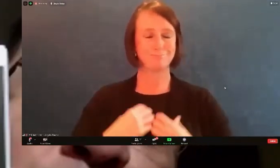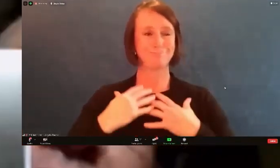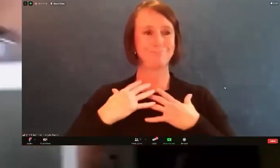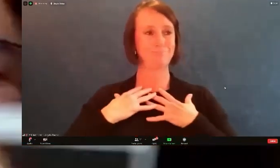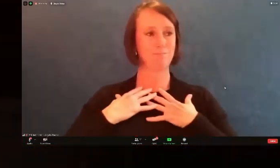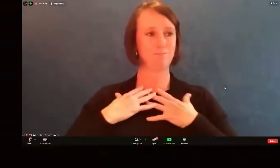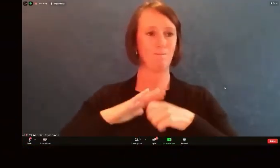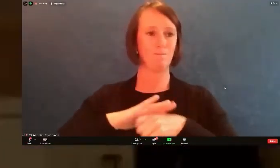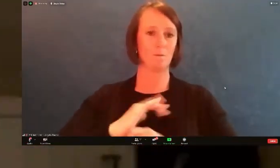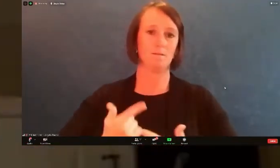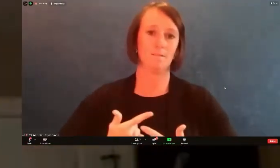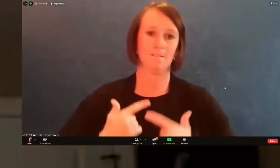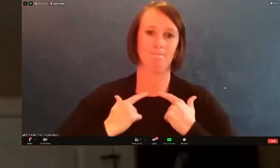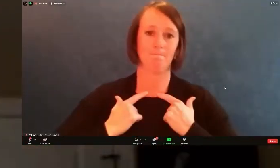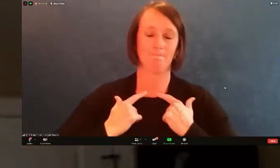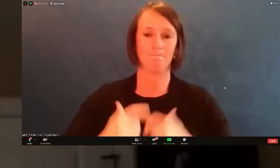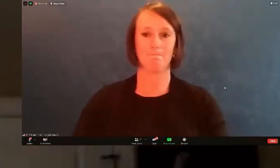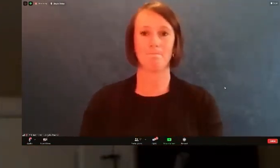complete.